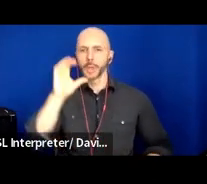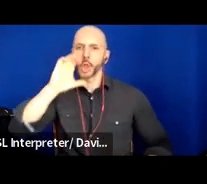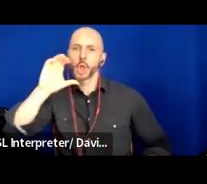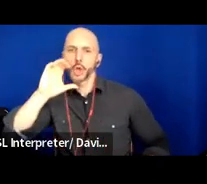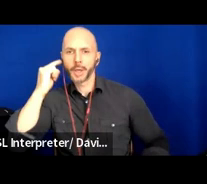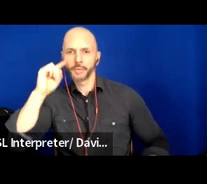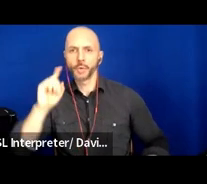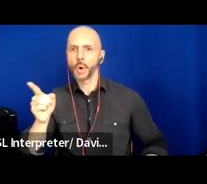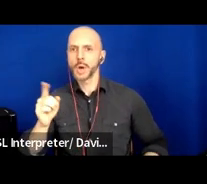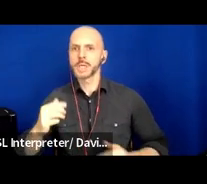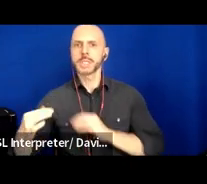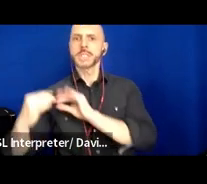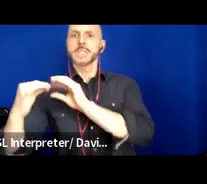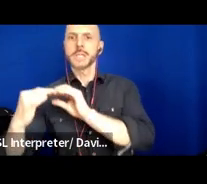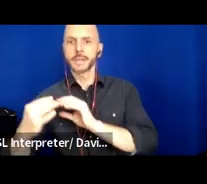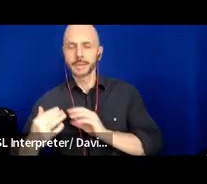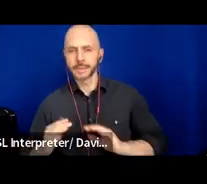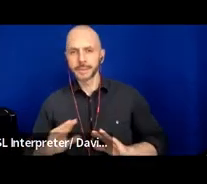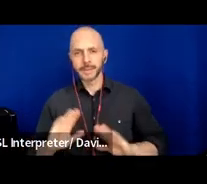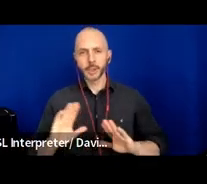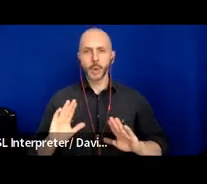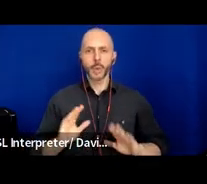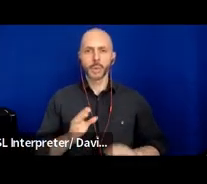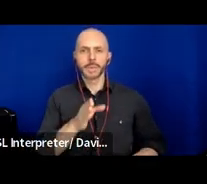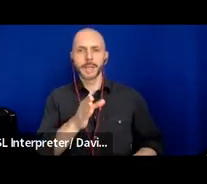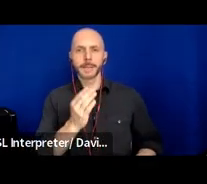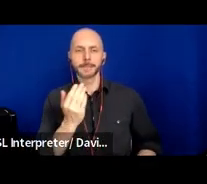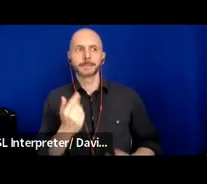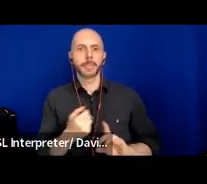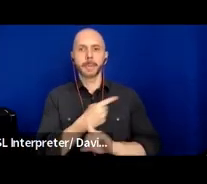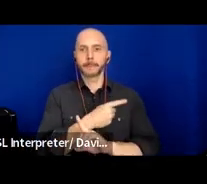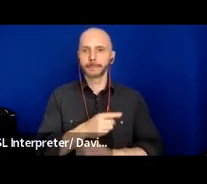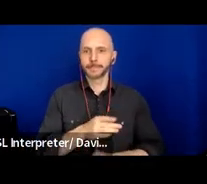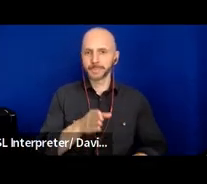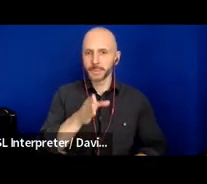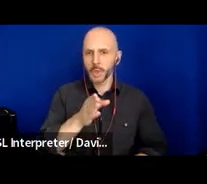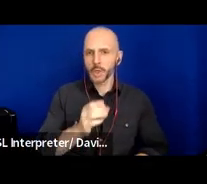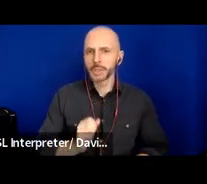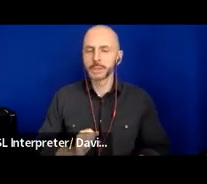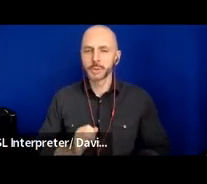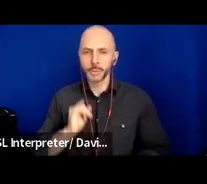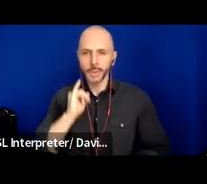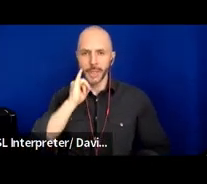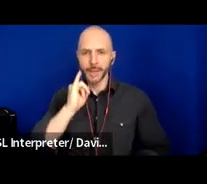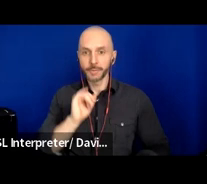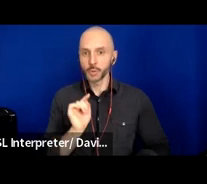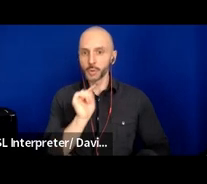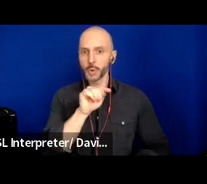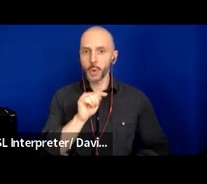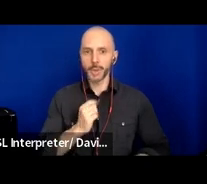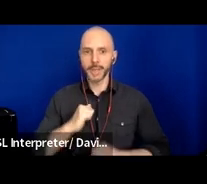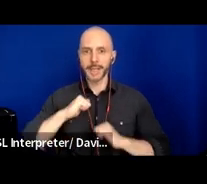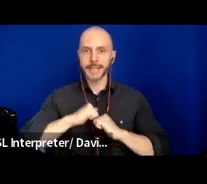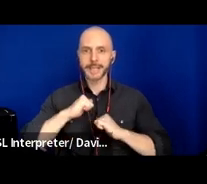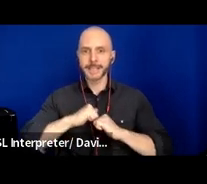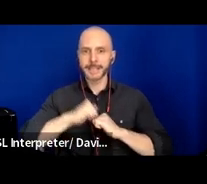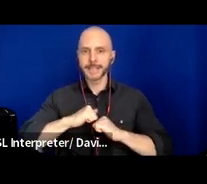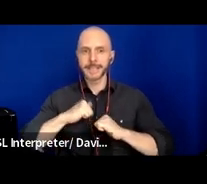us going into the world every day. It's like you're going somewhere where potentially something could fall on your head, right? Or something